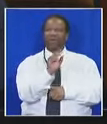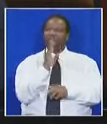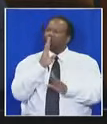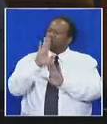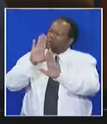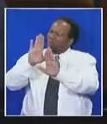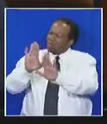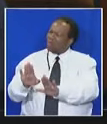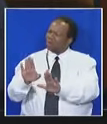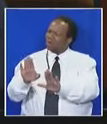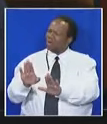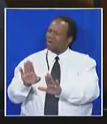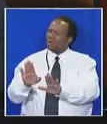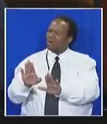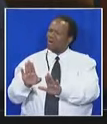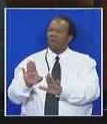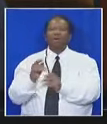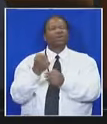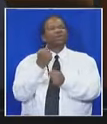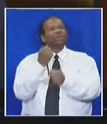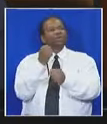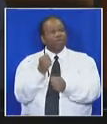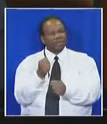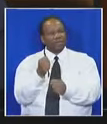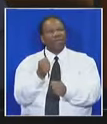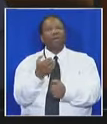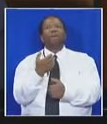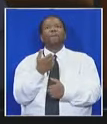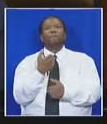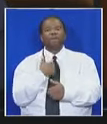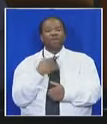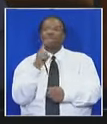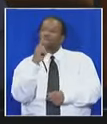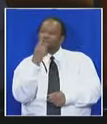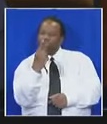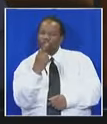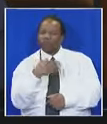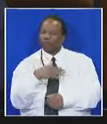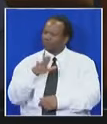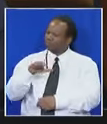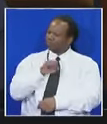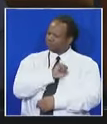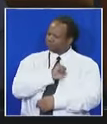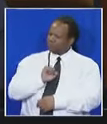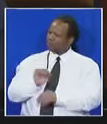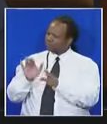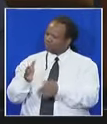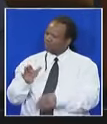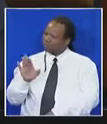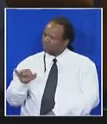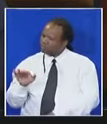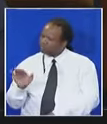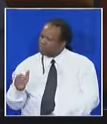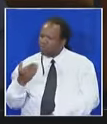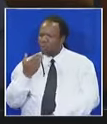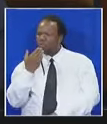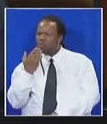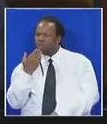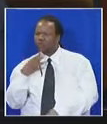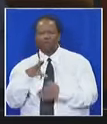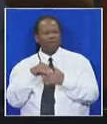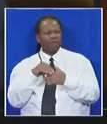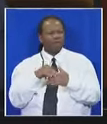Order, and correctly so, I checked with the table, and that's why I had to ask a member whether he was referring to any member